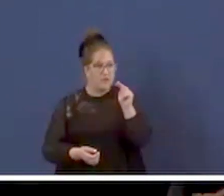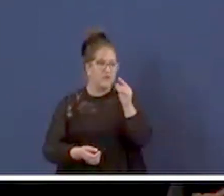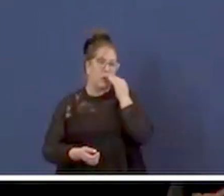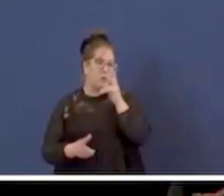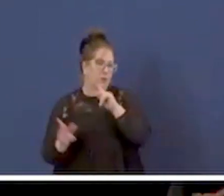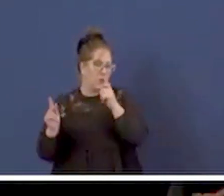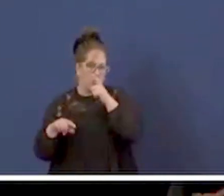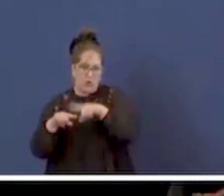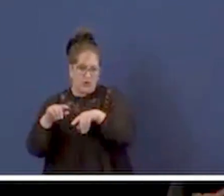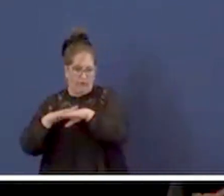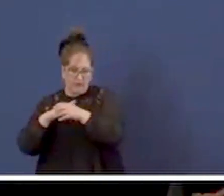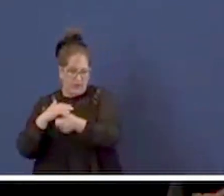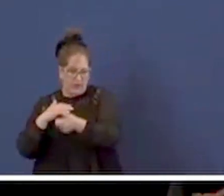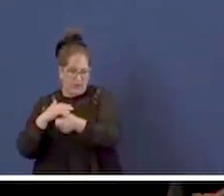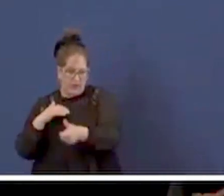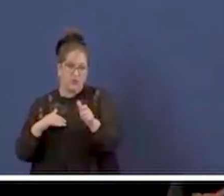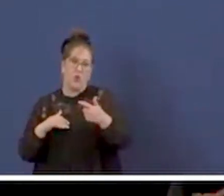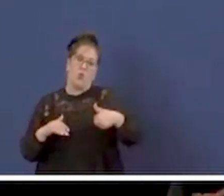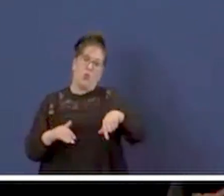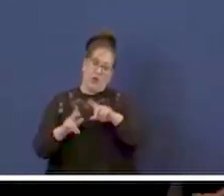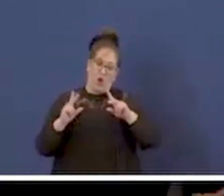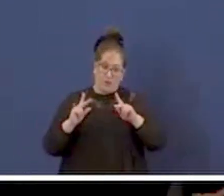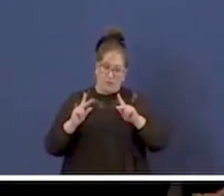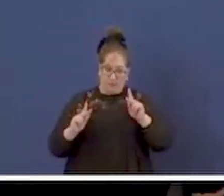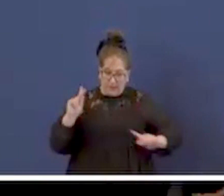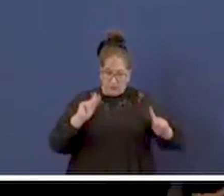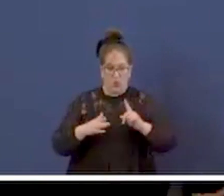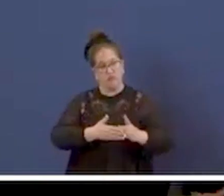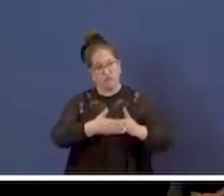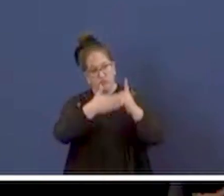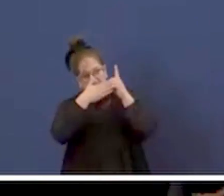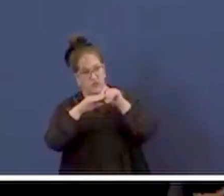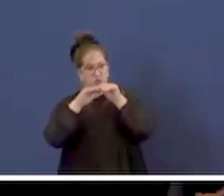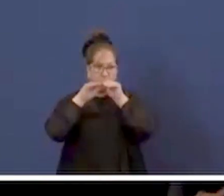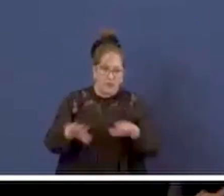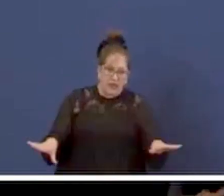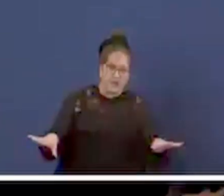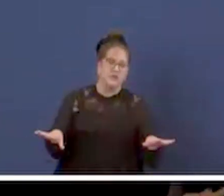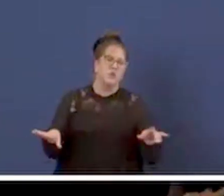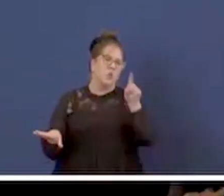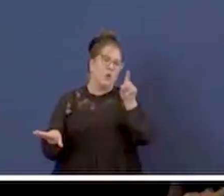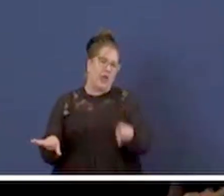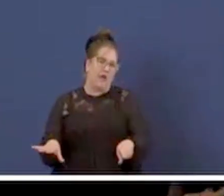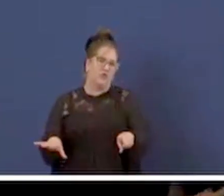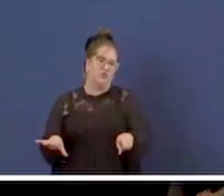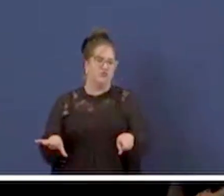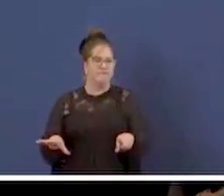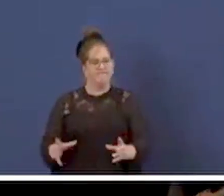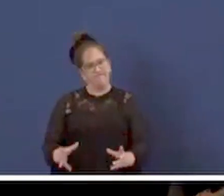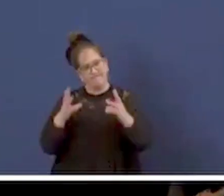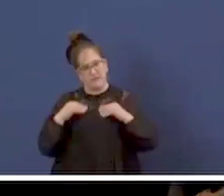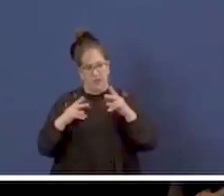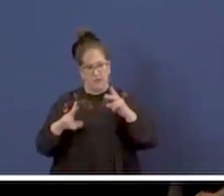so we, as a people who are privileged and blessed, we need to embrace people and say,